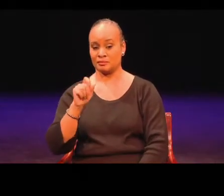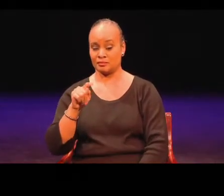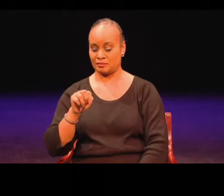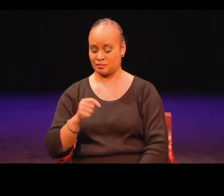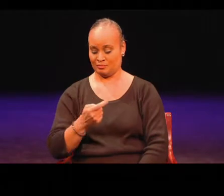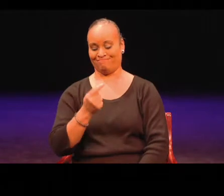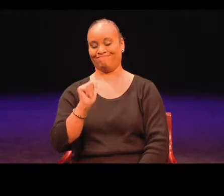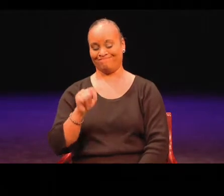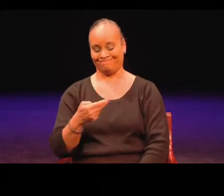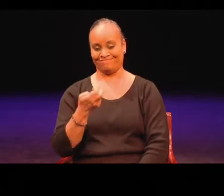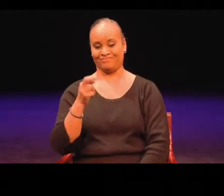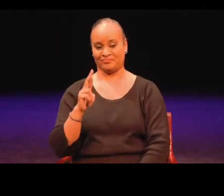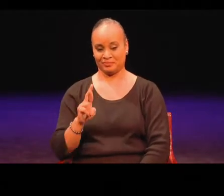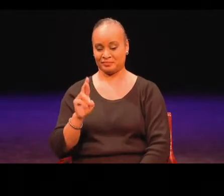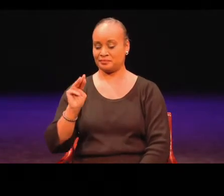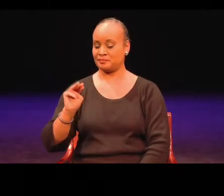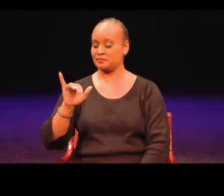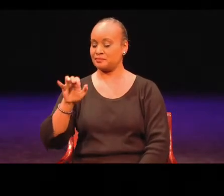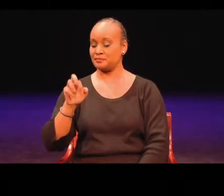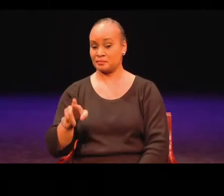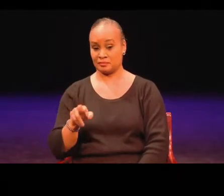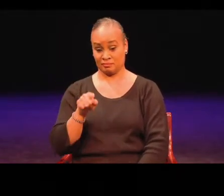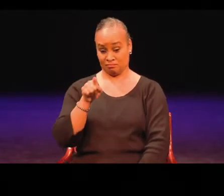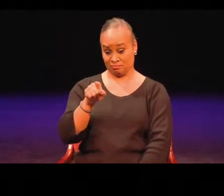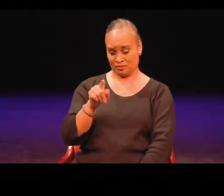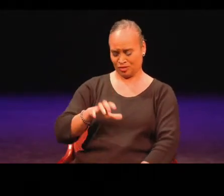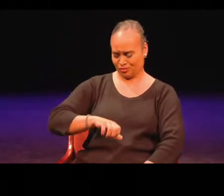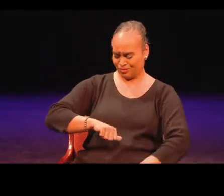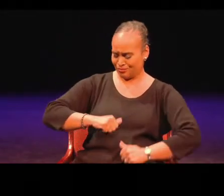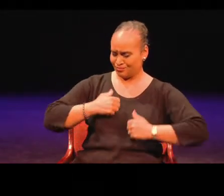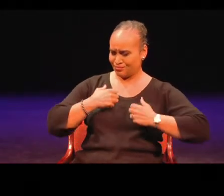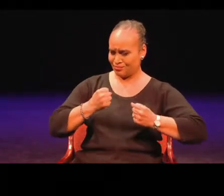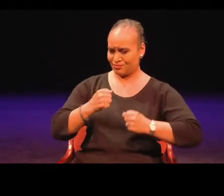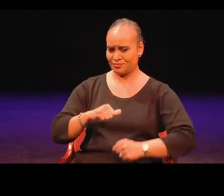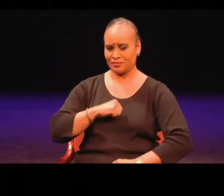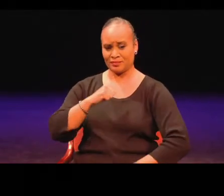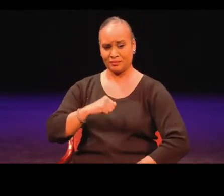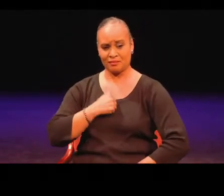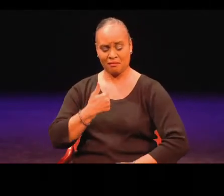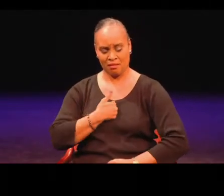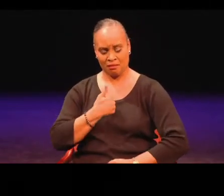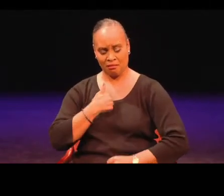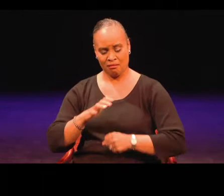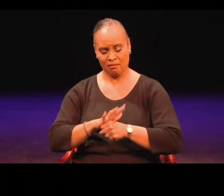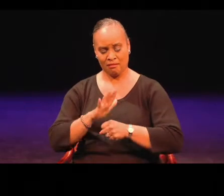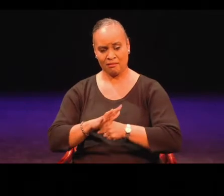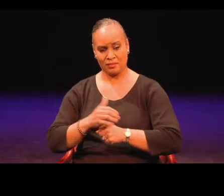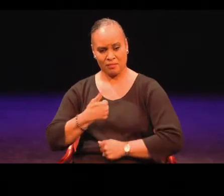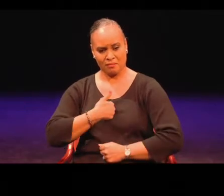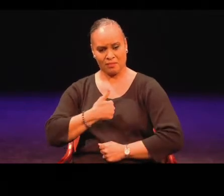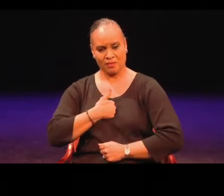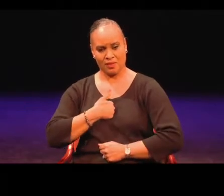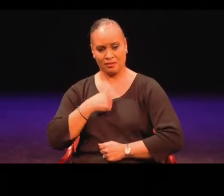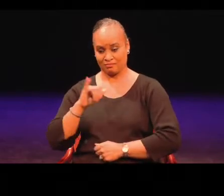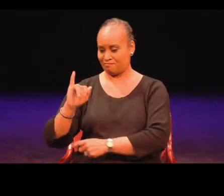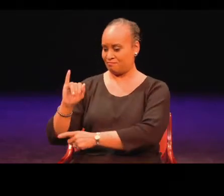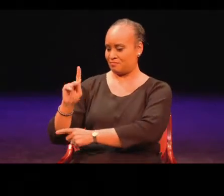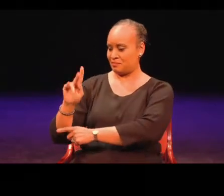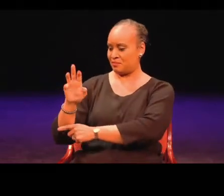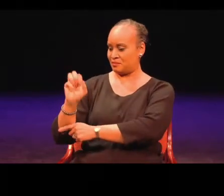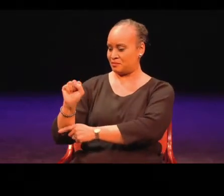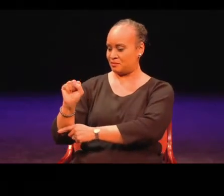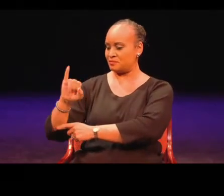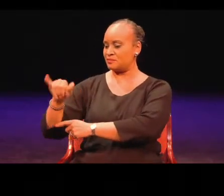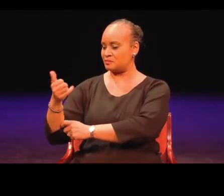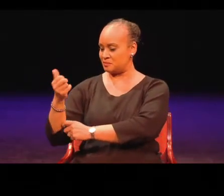to be your own self? Iris Jackson is. The author is trying to challenge us